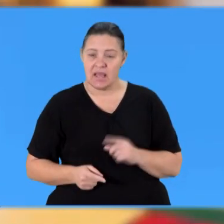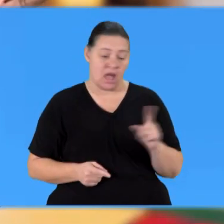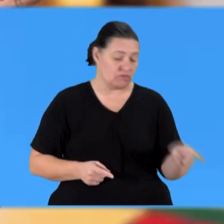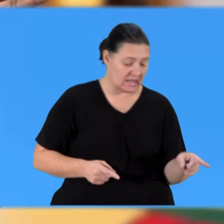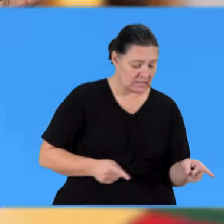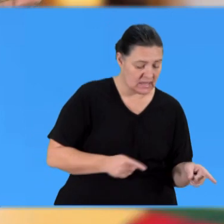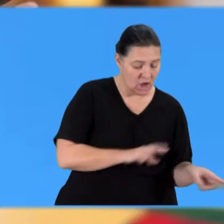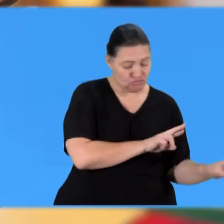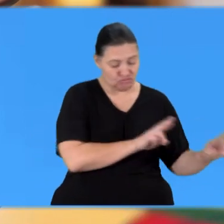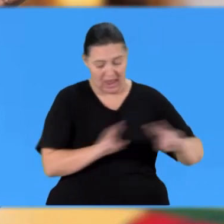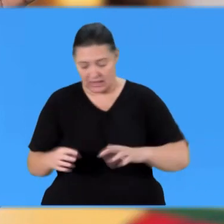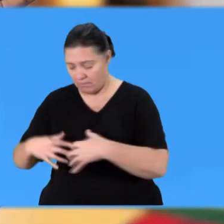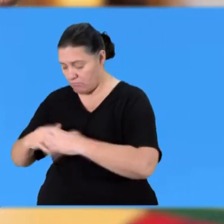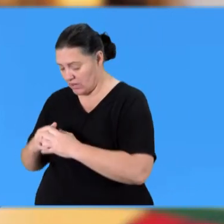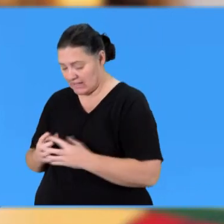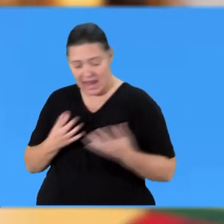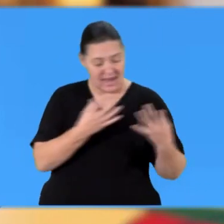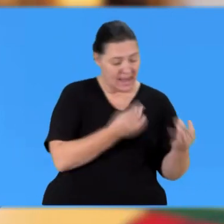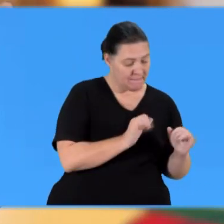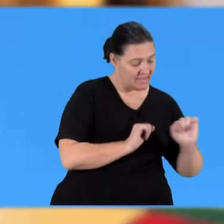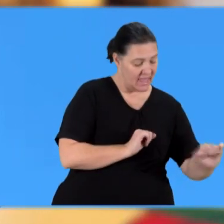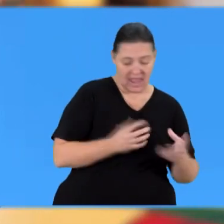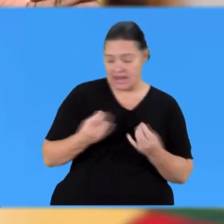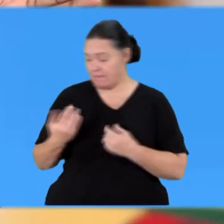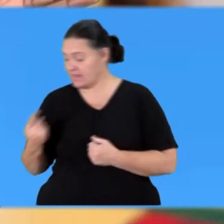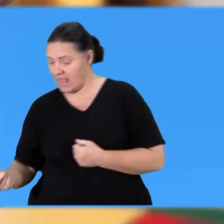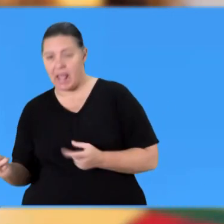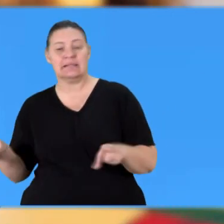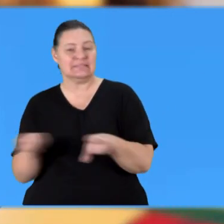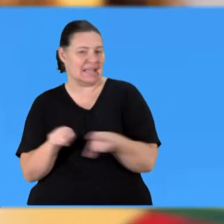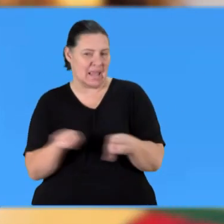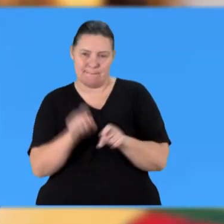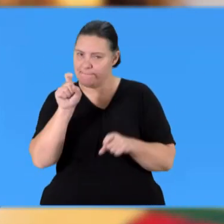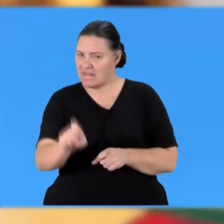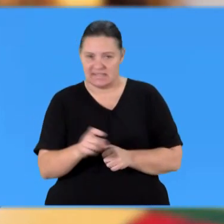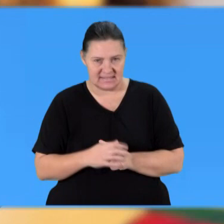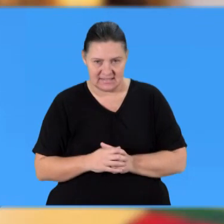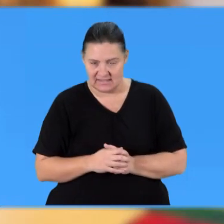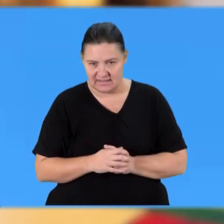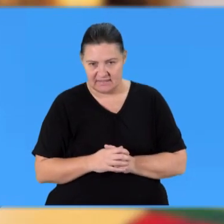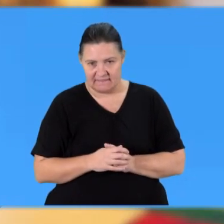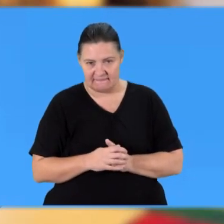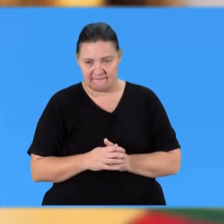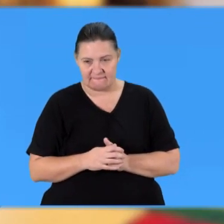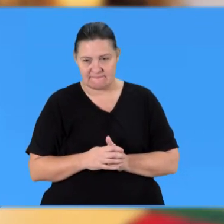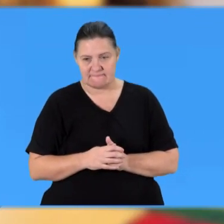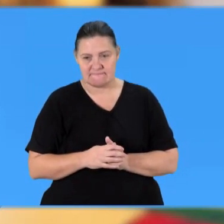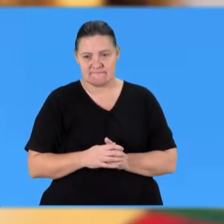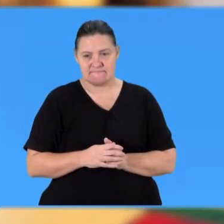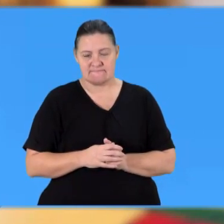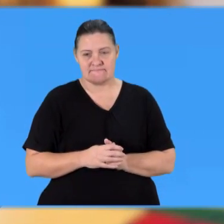reactants must be equal to the products. The number of atoms on the left-hand side must be equal to the number of atoms on the right-hand